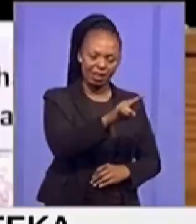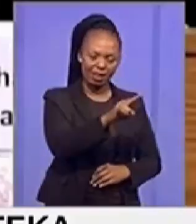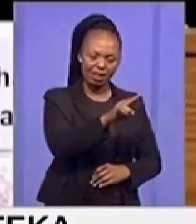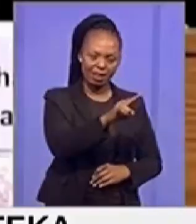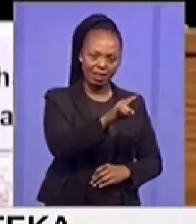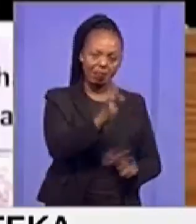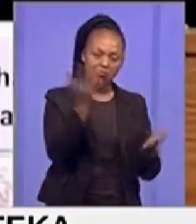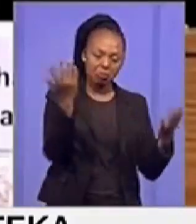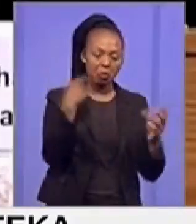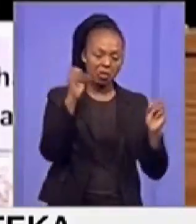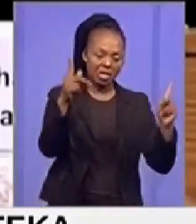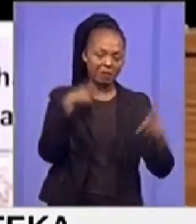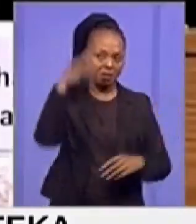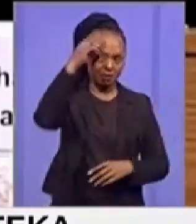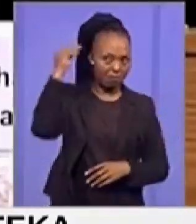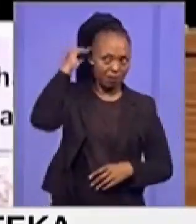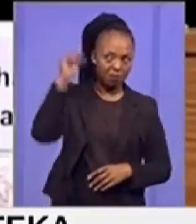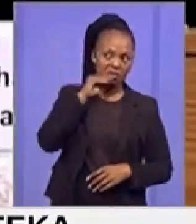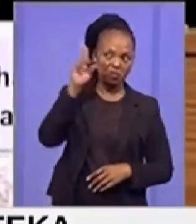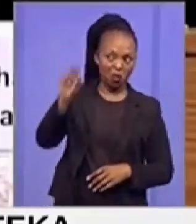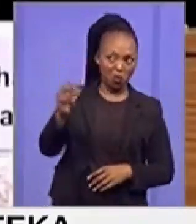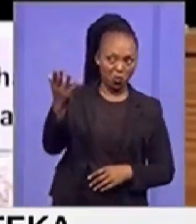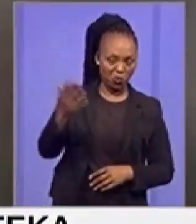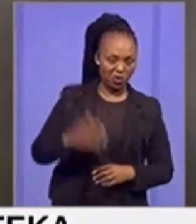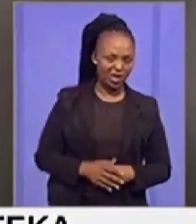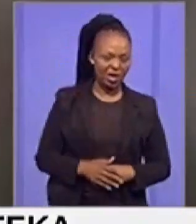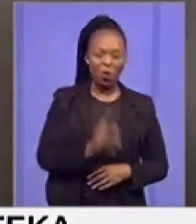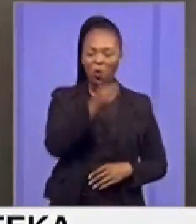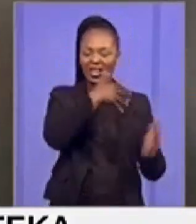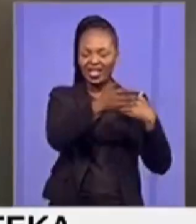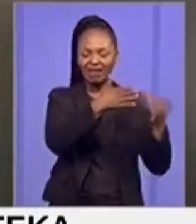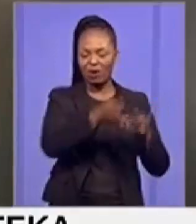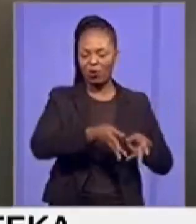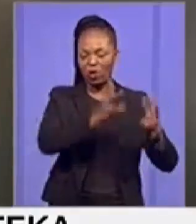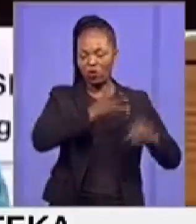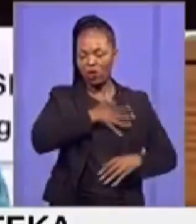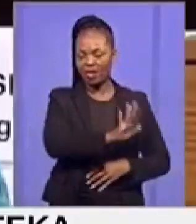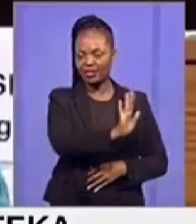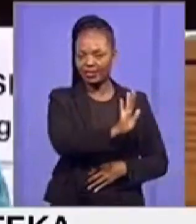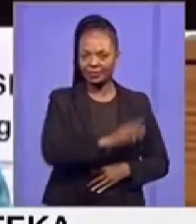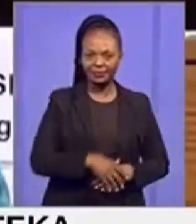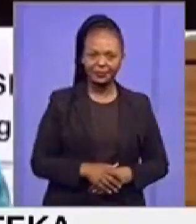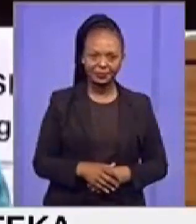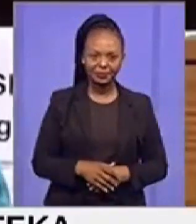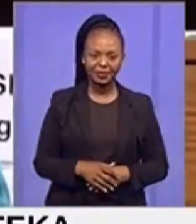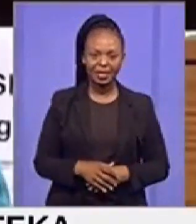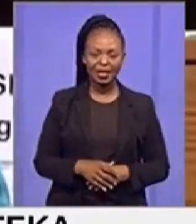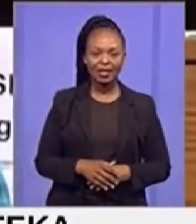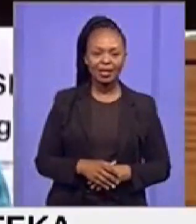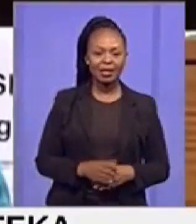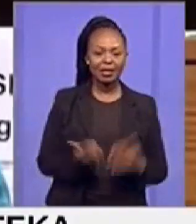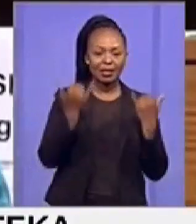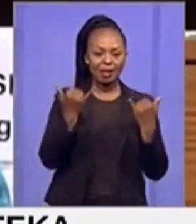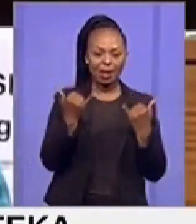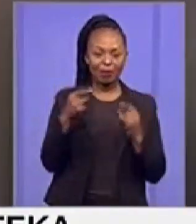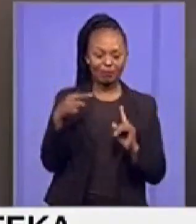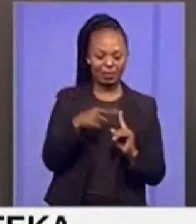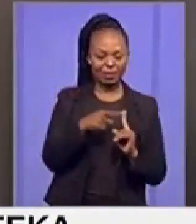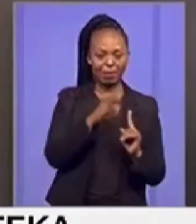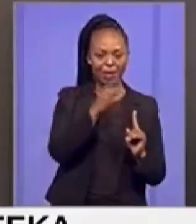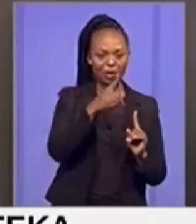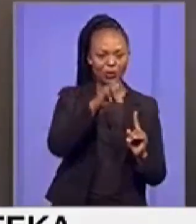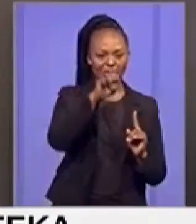take that as a no. Take it whatever way you want, sir. Madonsela o tekile dingangisano tsa hore bopaki bo batlang